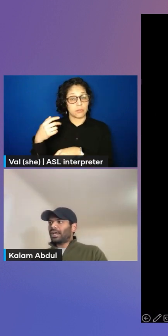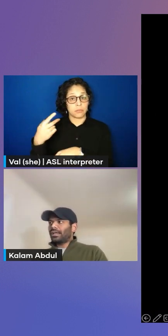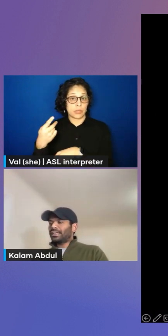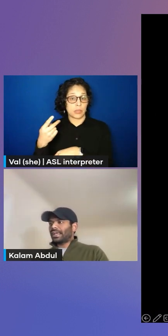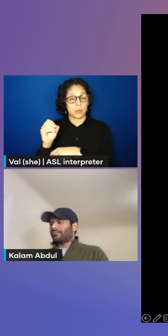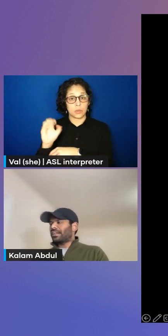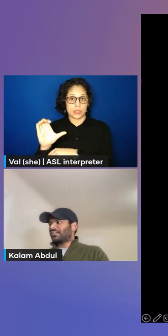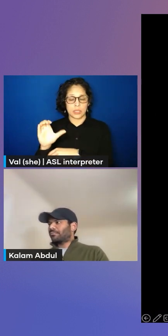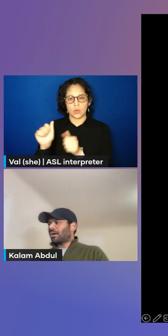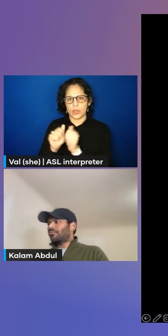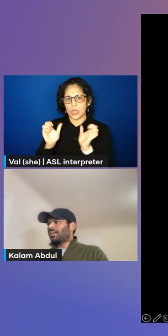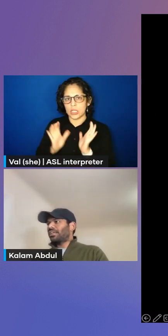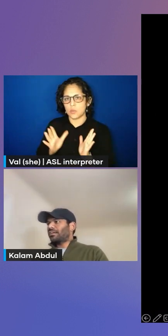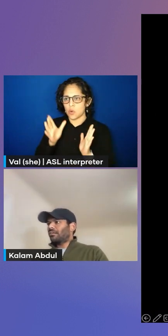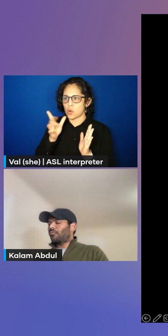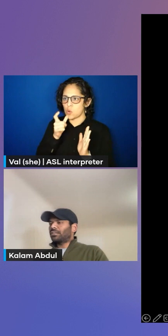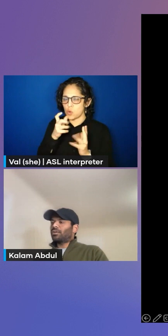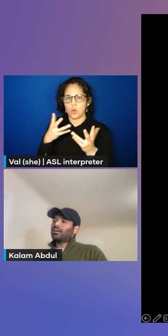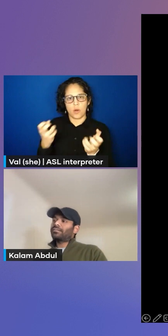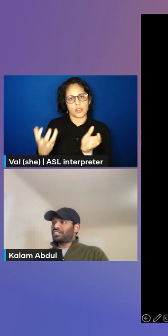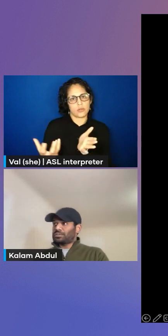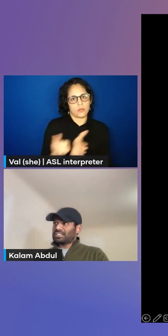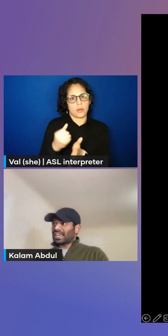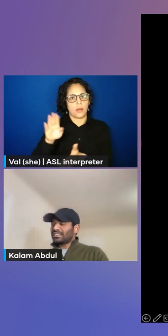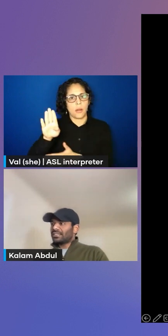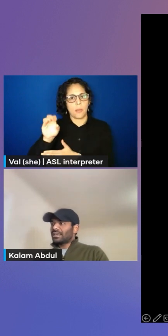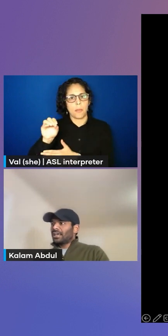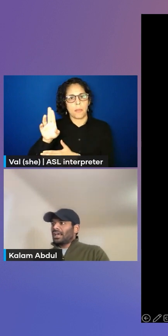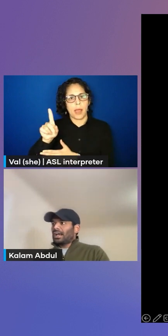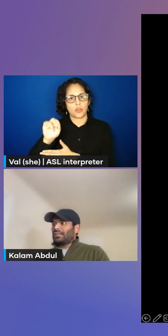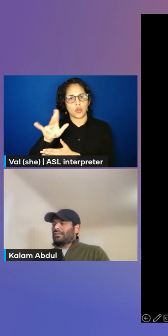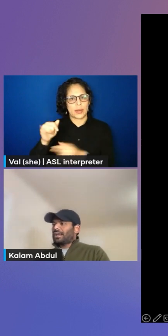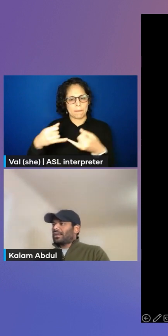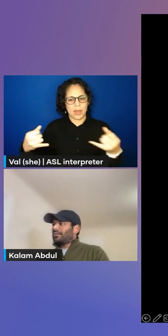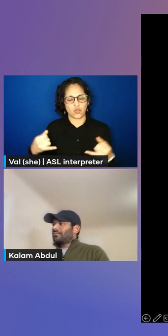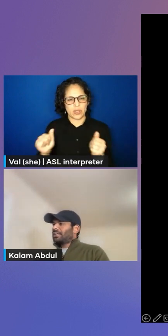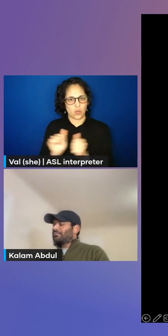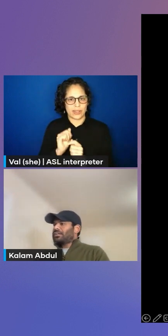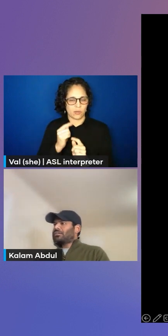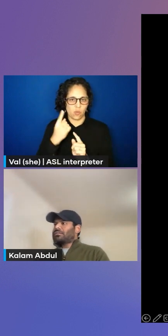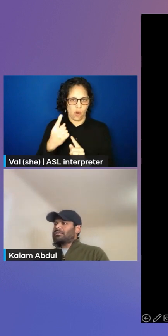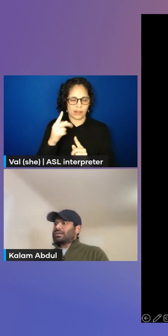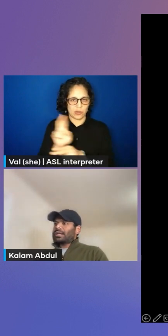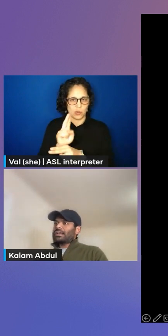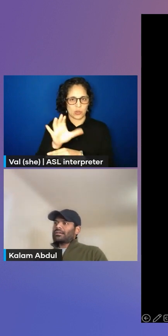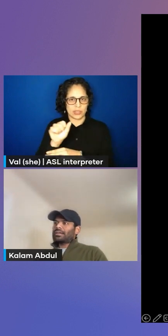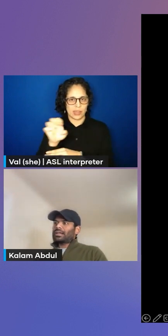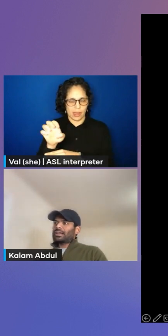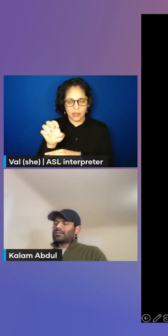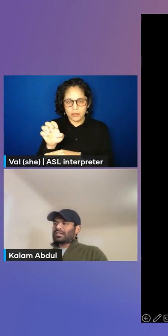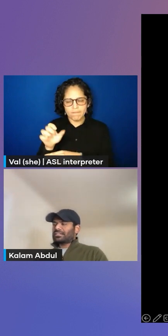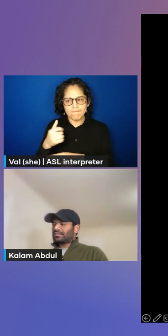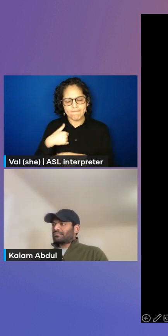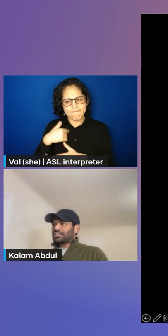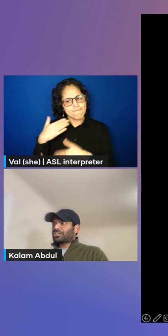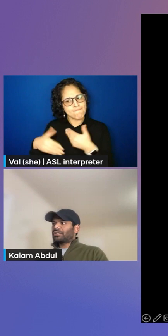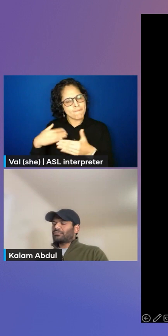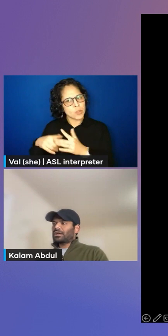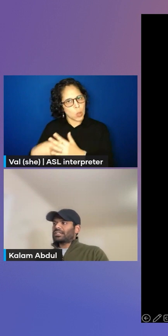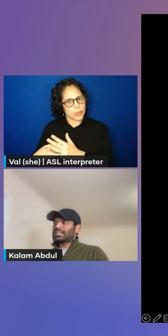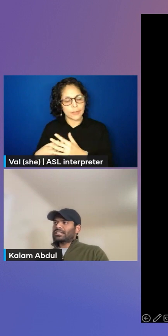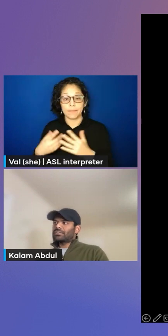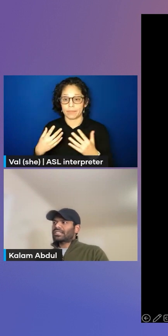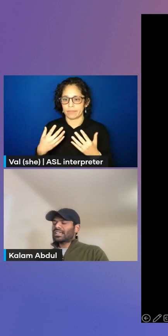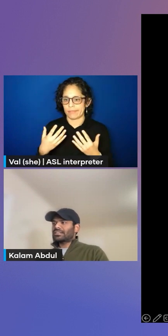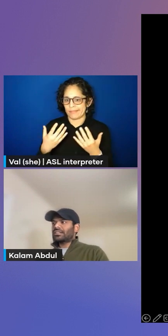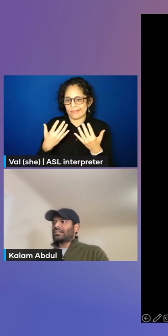to take advantage of the boundary with one of the use case. And let me go and kind of make sure that we